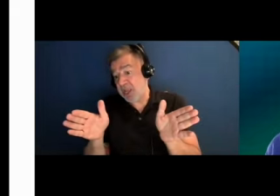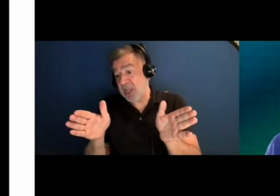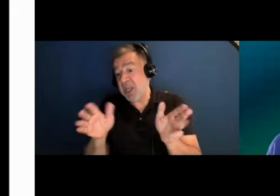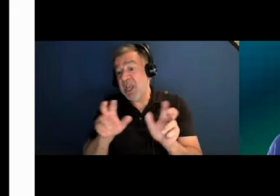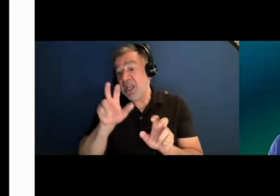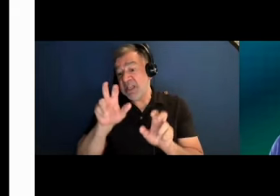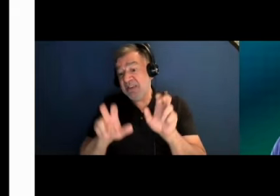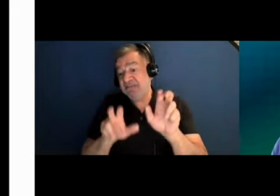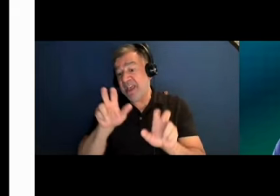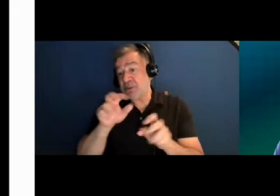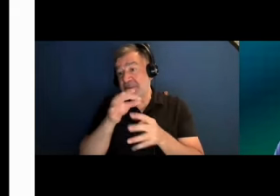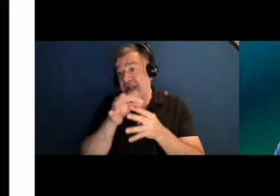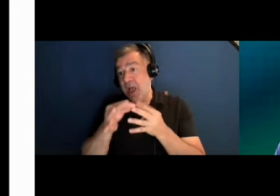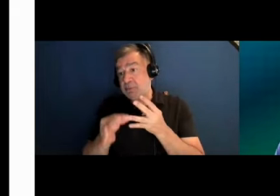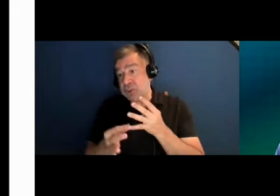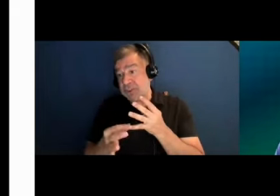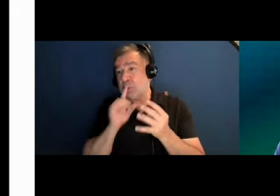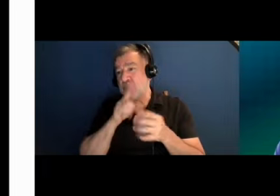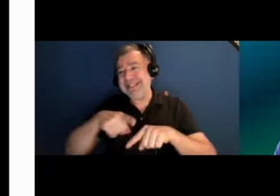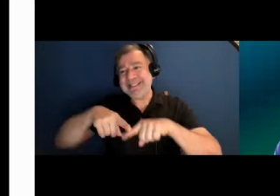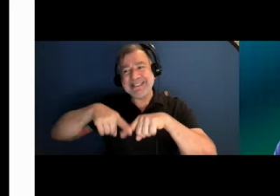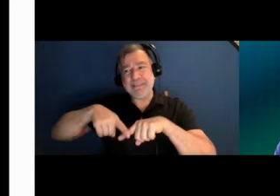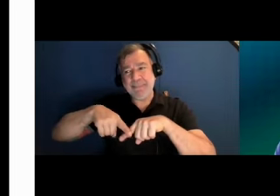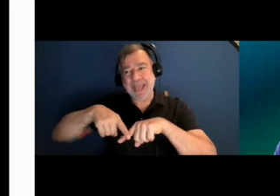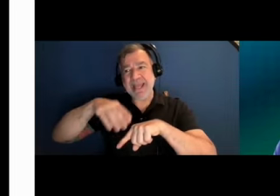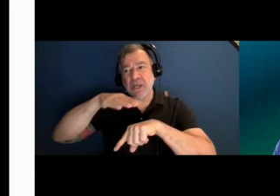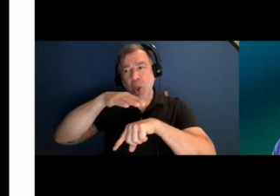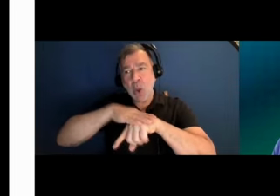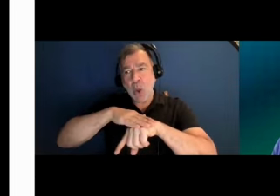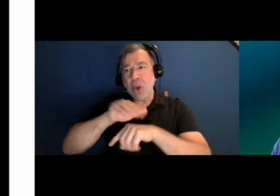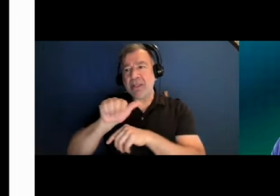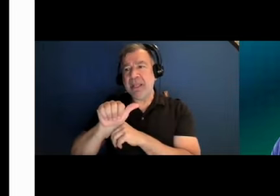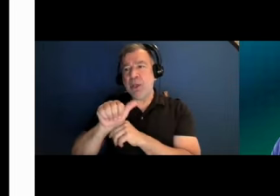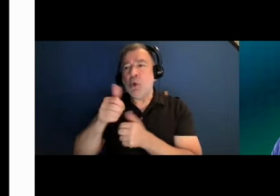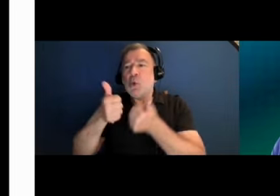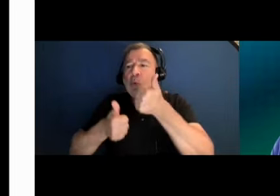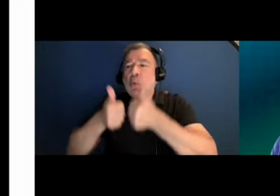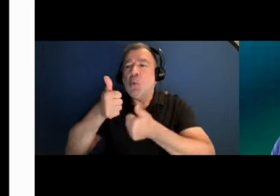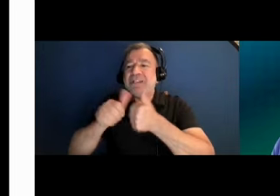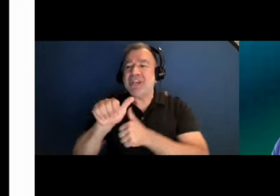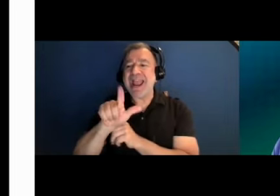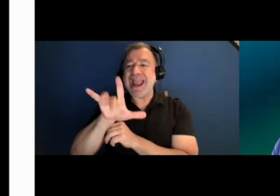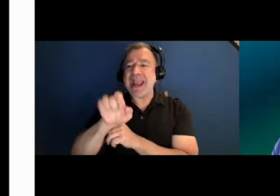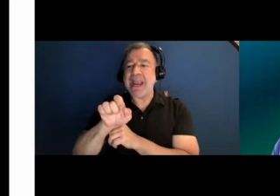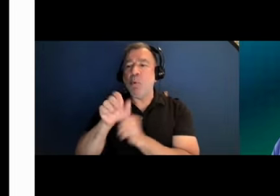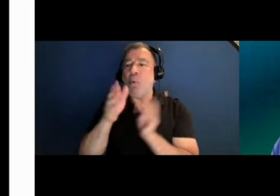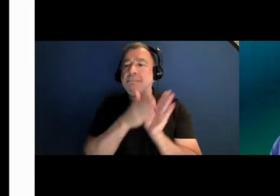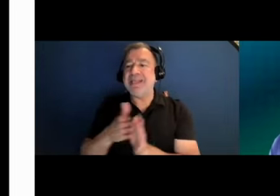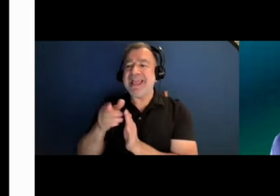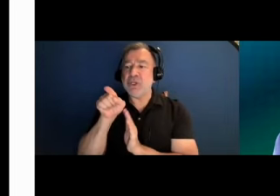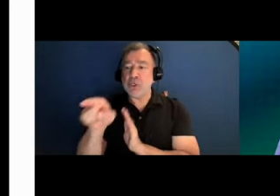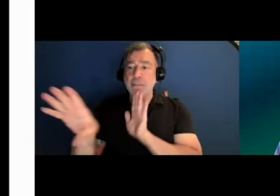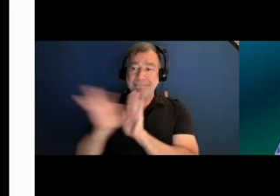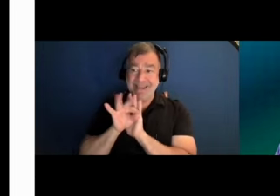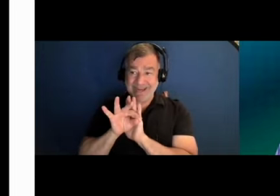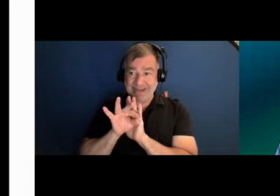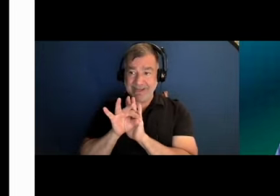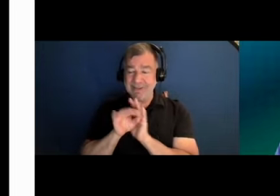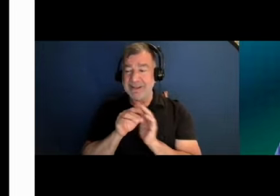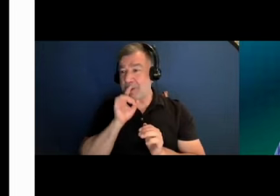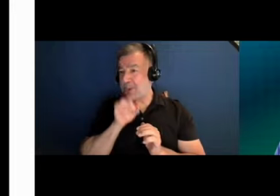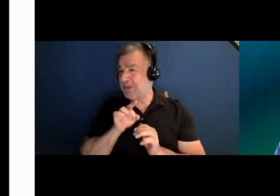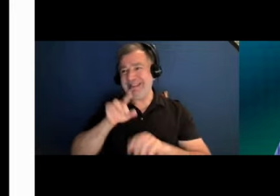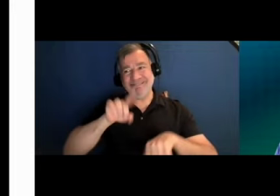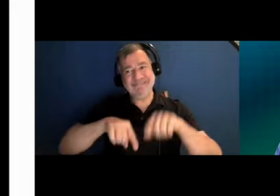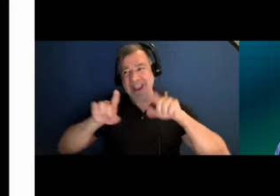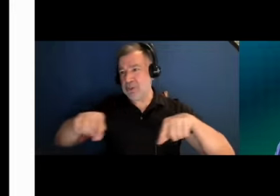investment options depends upon the ABLE plan that you select. And so it really